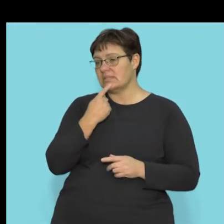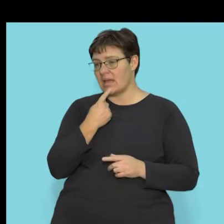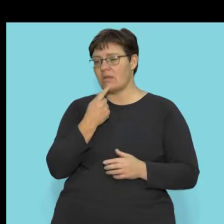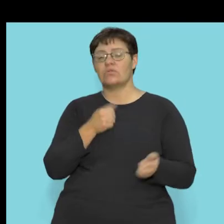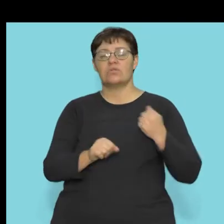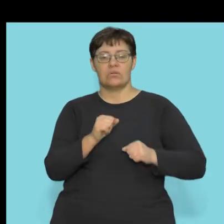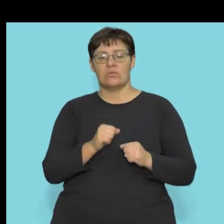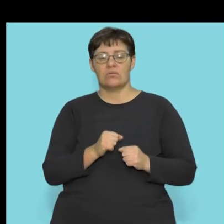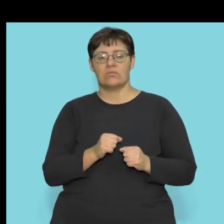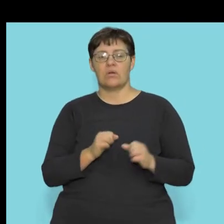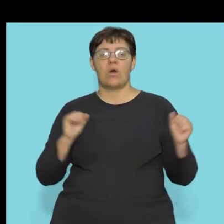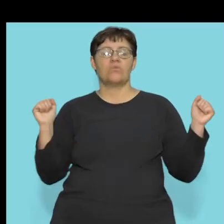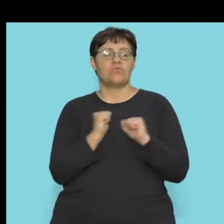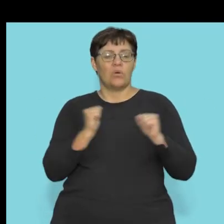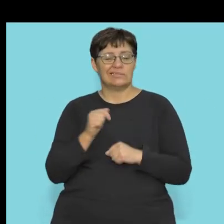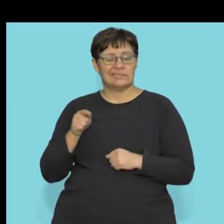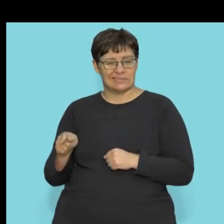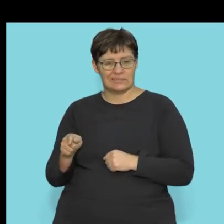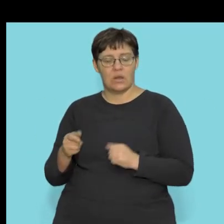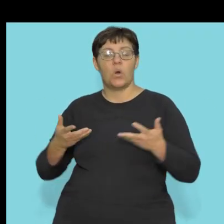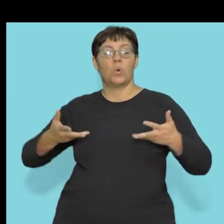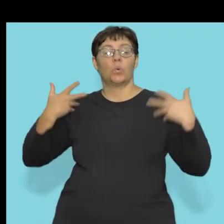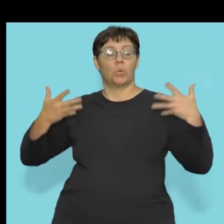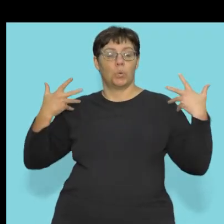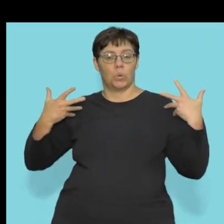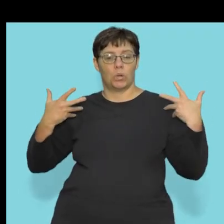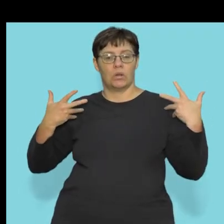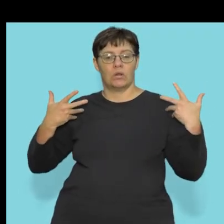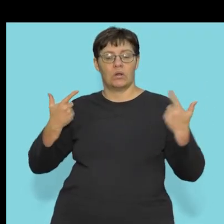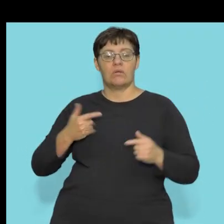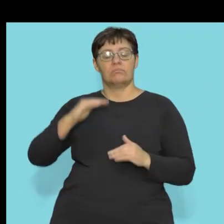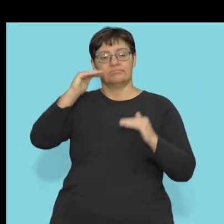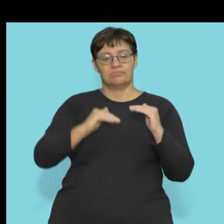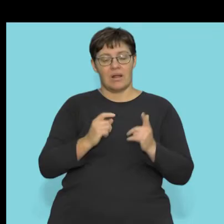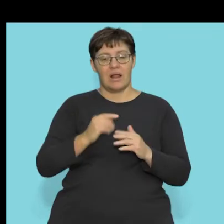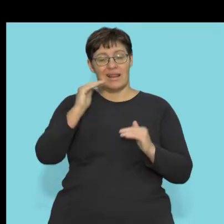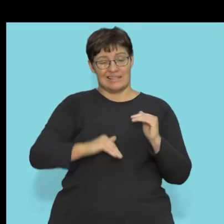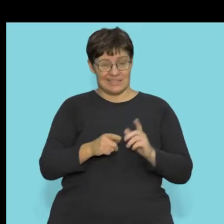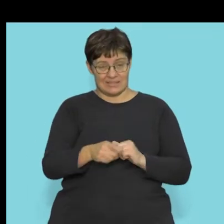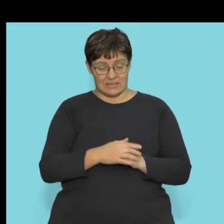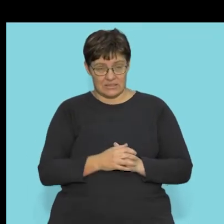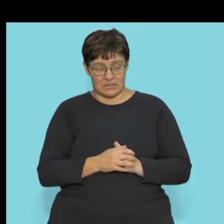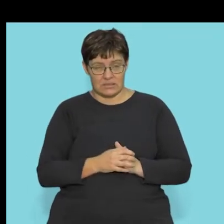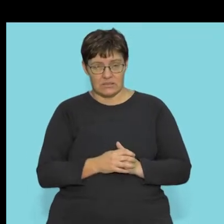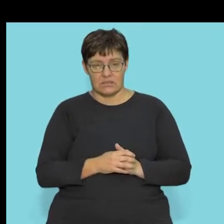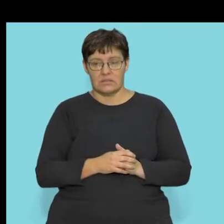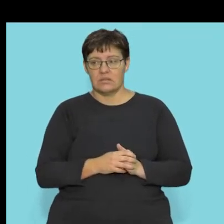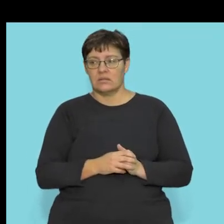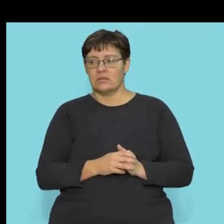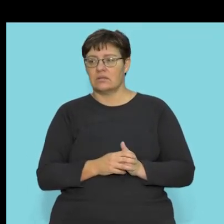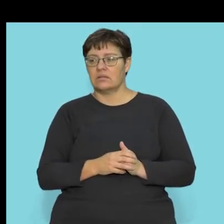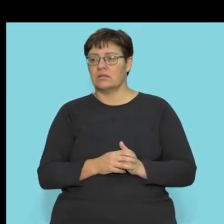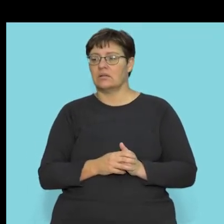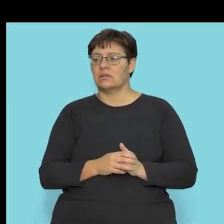the bread dough kept in the coldest area or the cooler area will rise the least. And so what we've identified is that